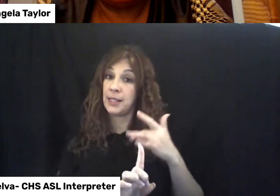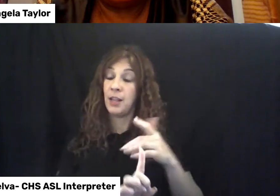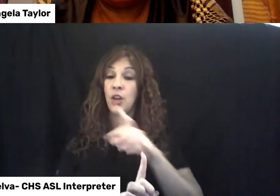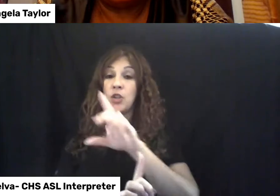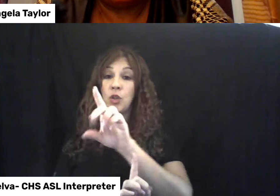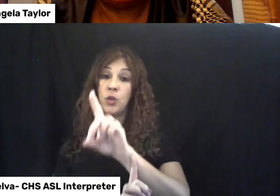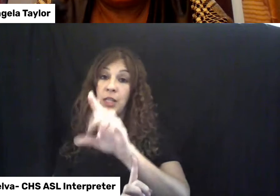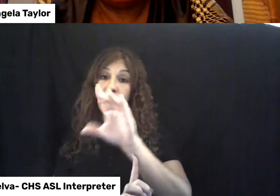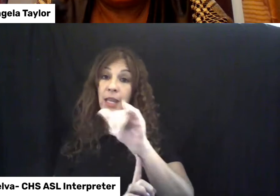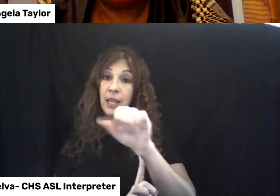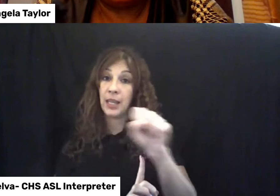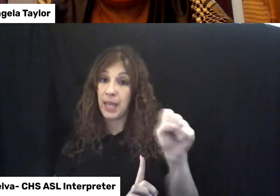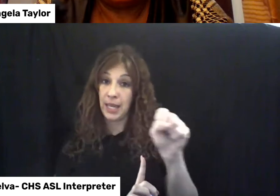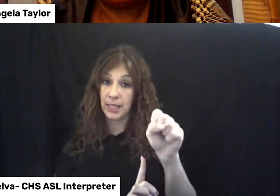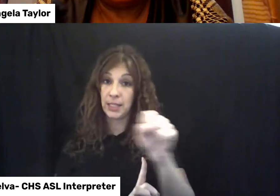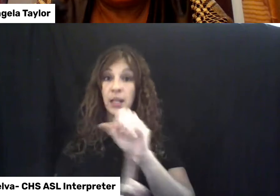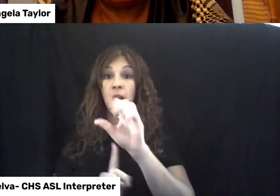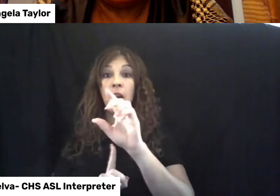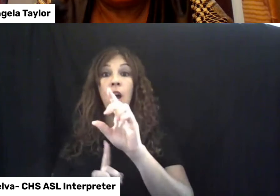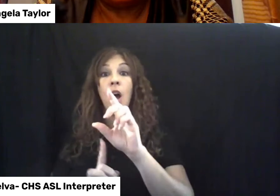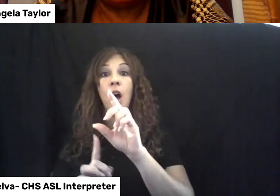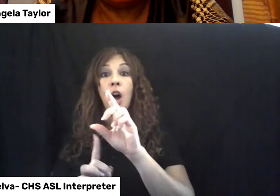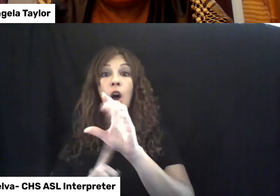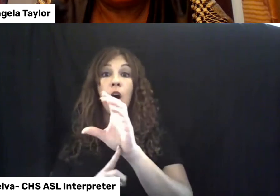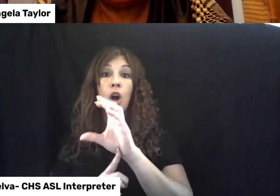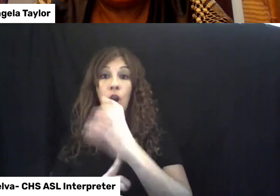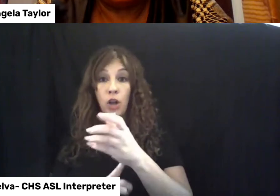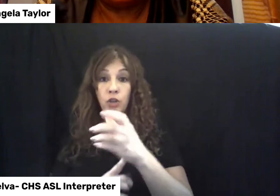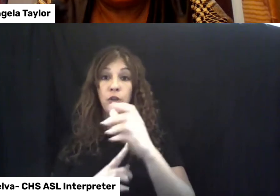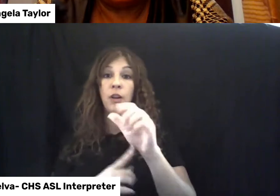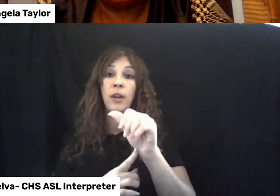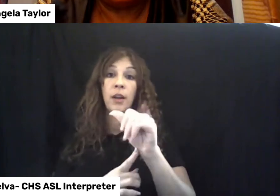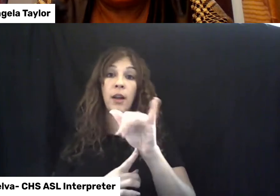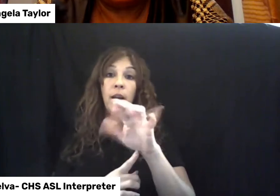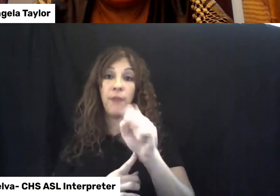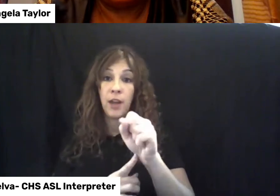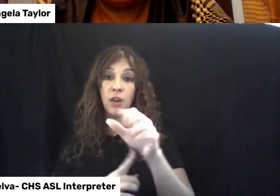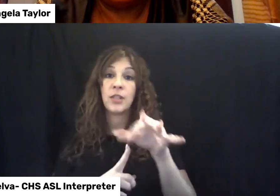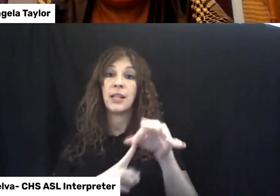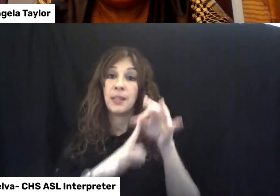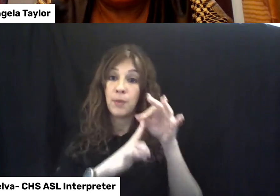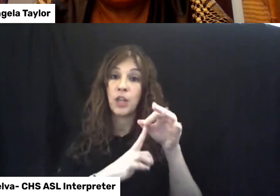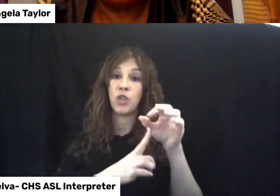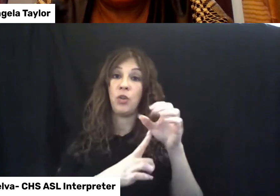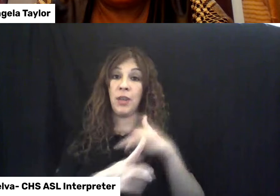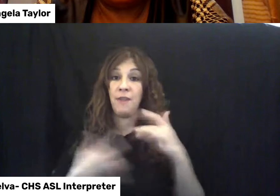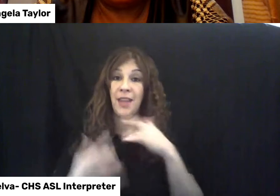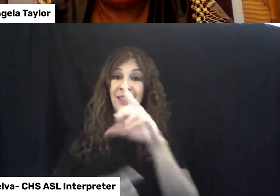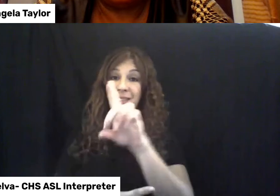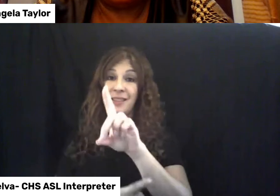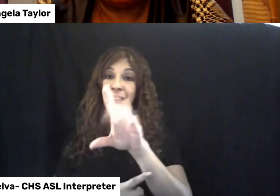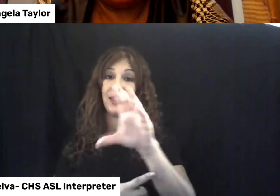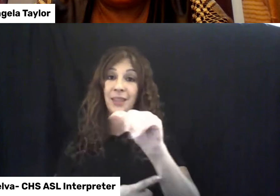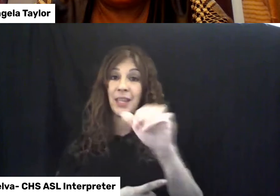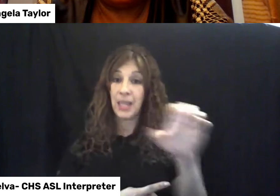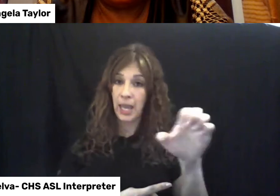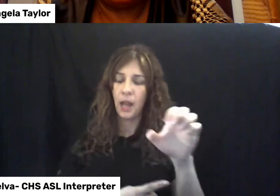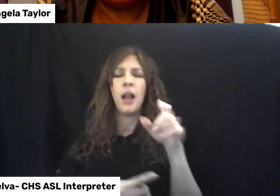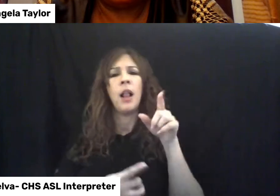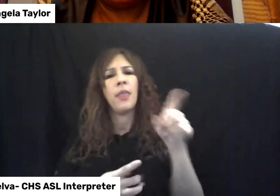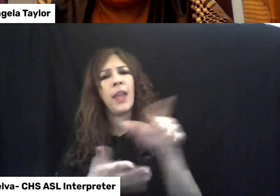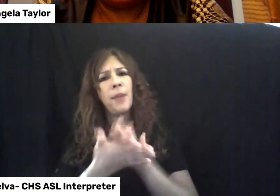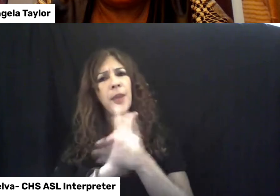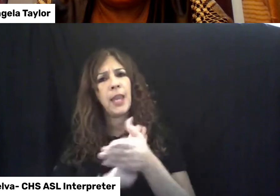Special Events, became our kind of go-to city department, right? Because we had